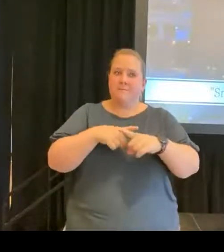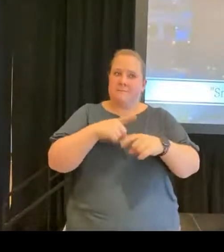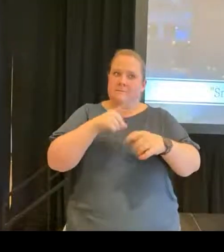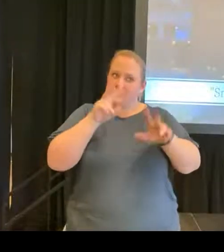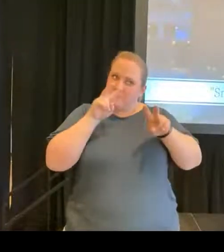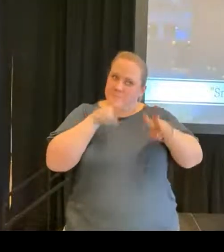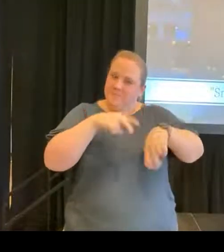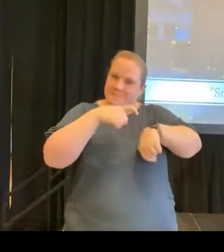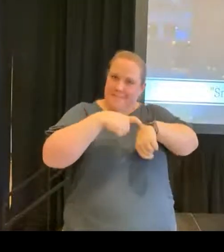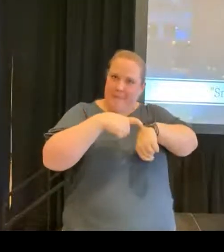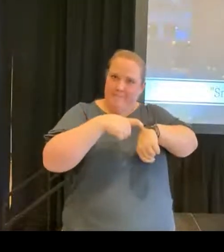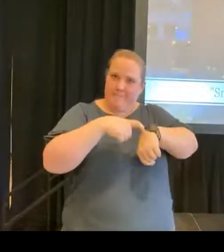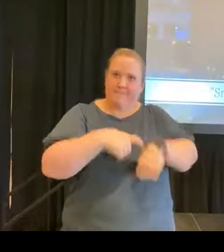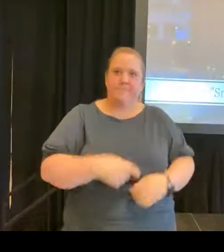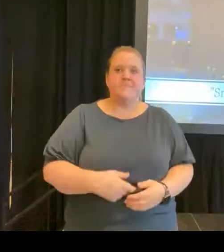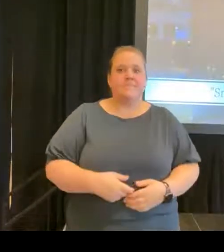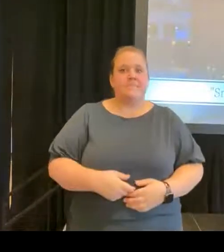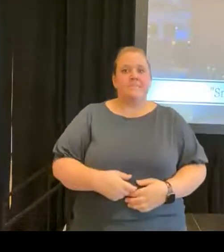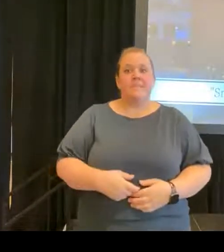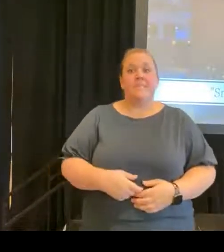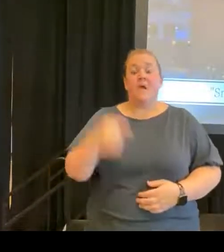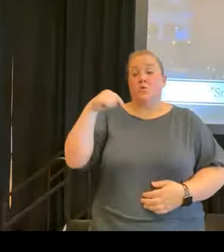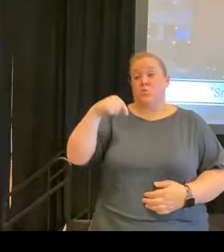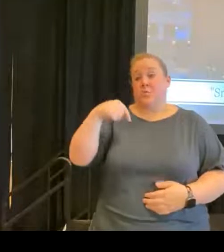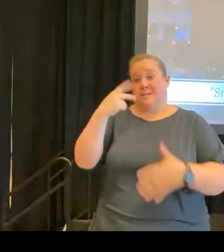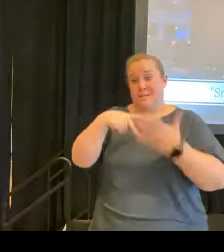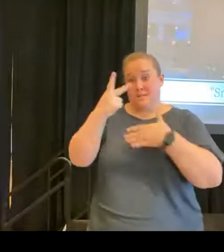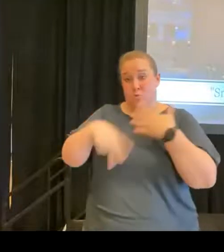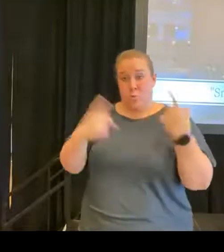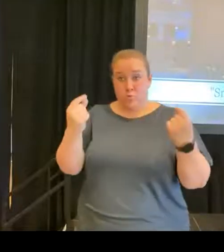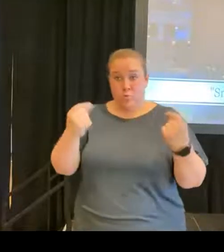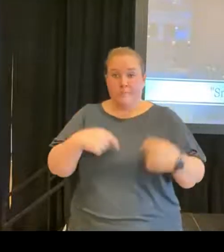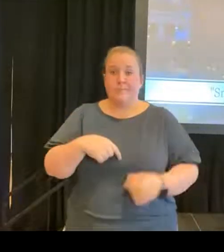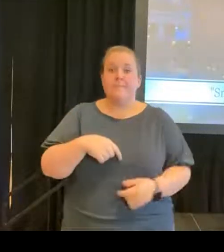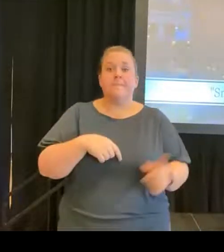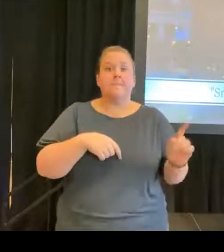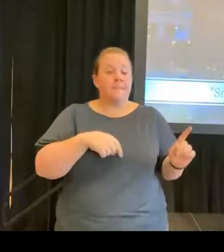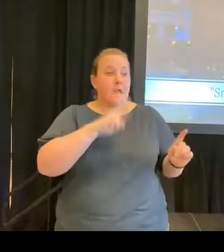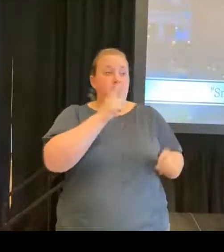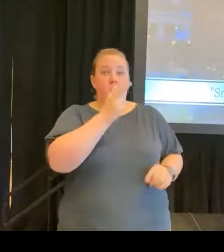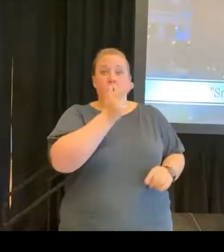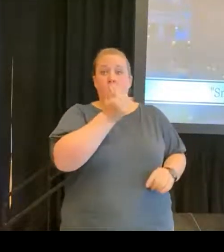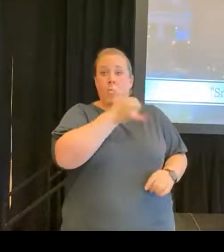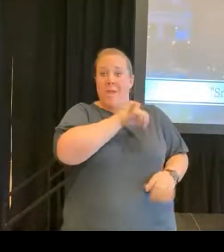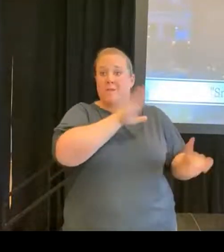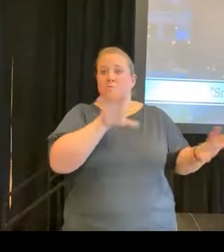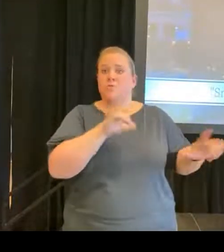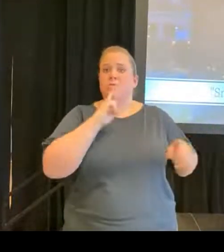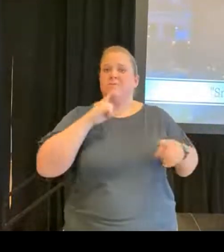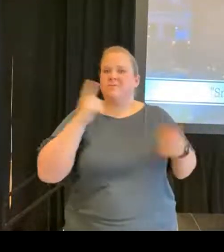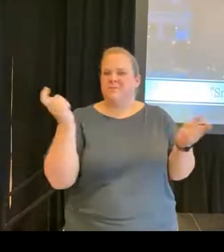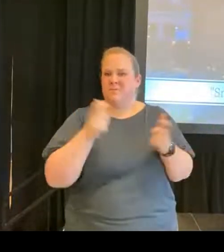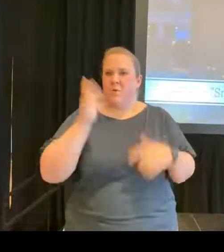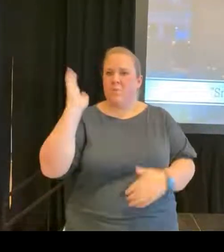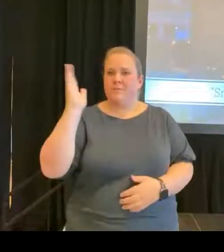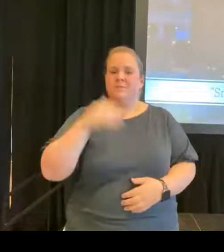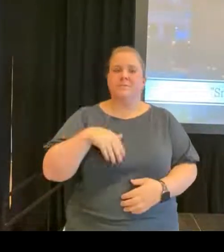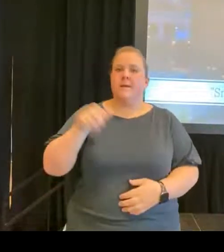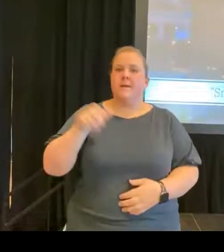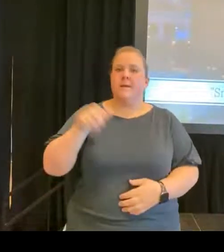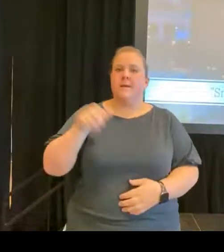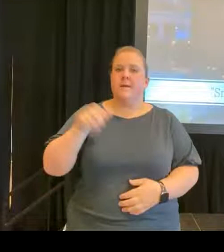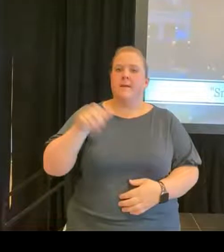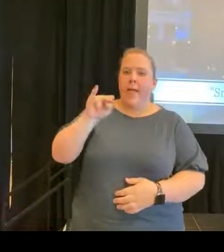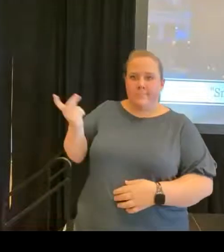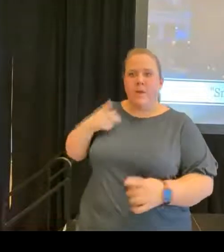time. How this program is going to go is Ray is going to do a small presentation. Annie and I will have a